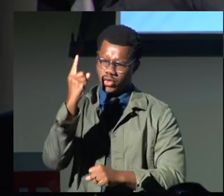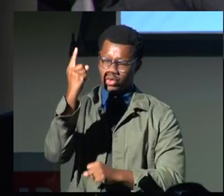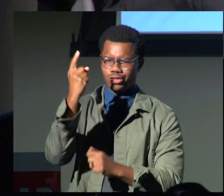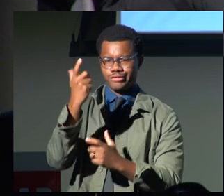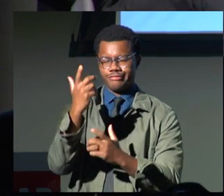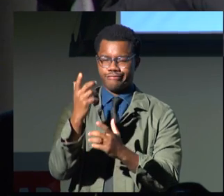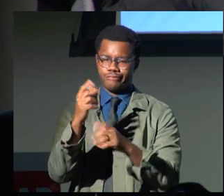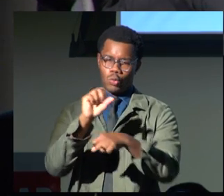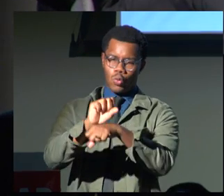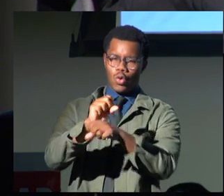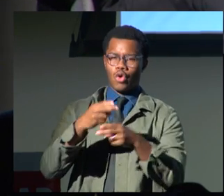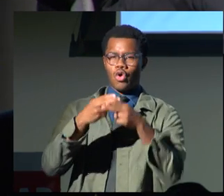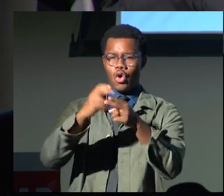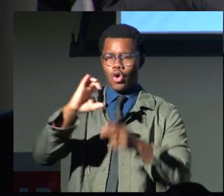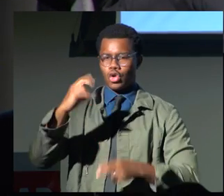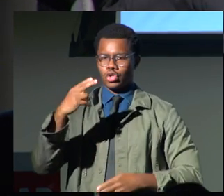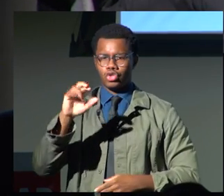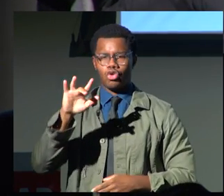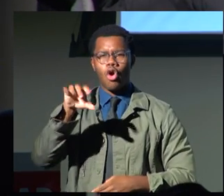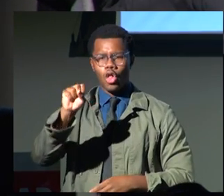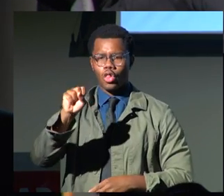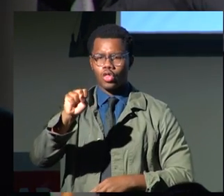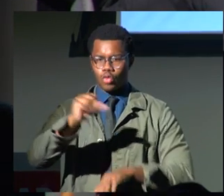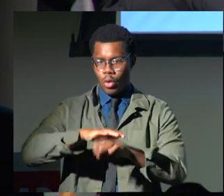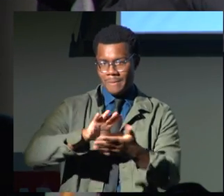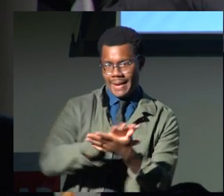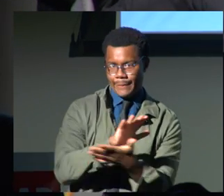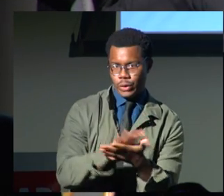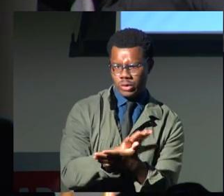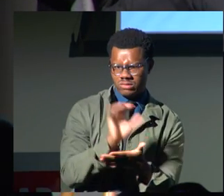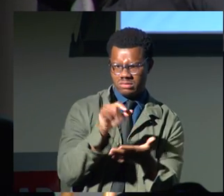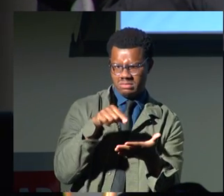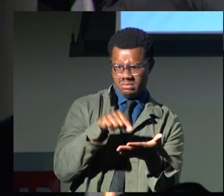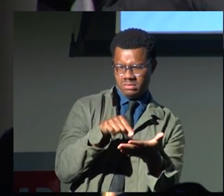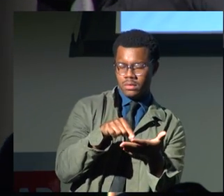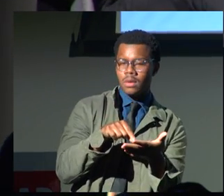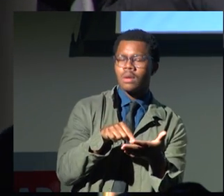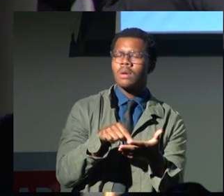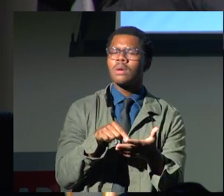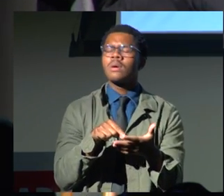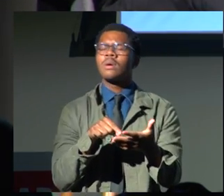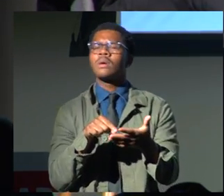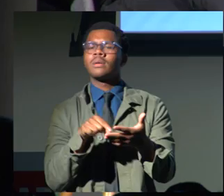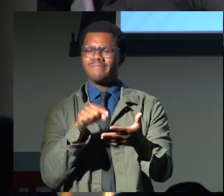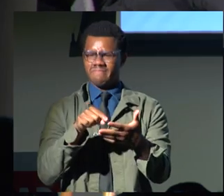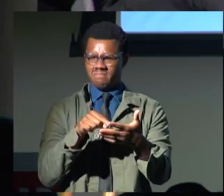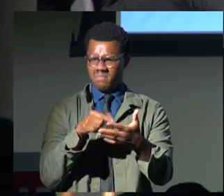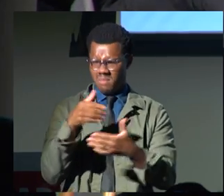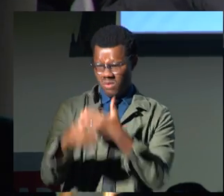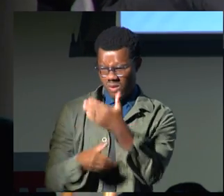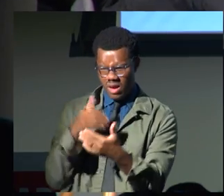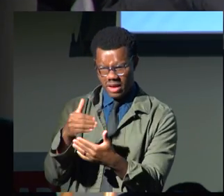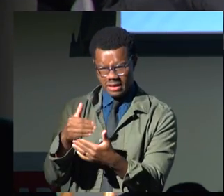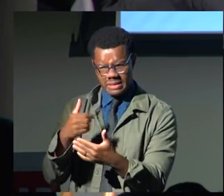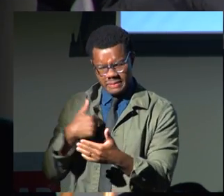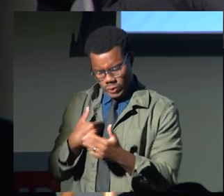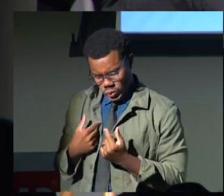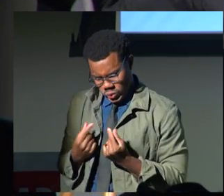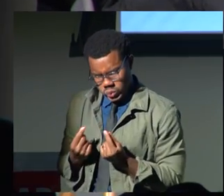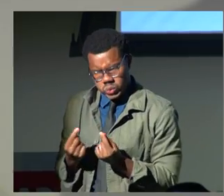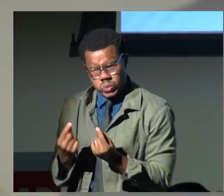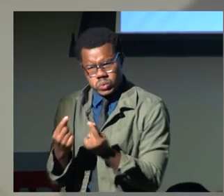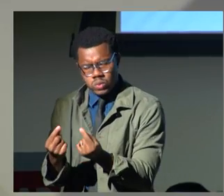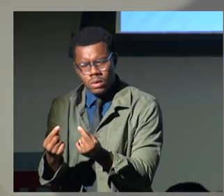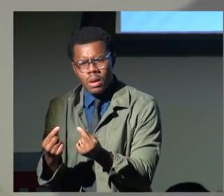first work called Charles, which is a work on paper, and the process that I underwent to make this